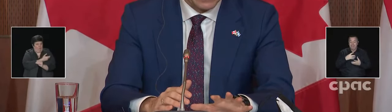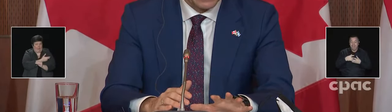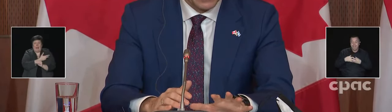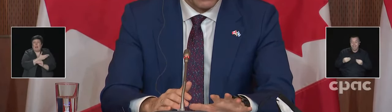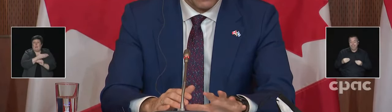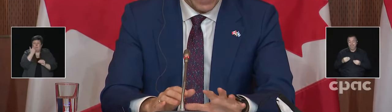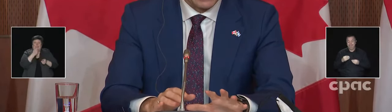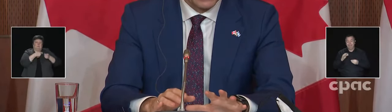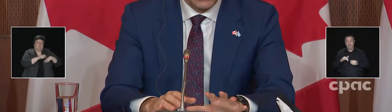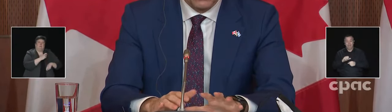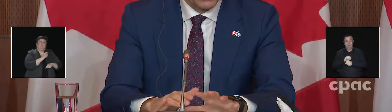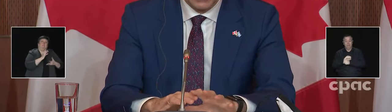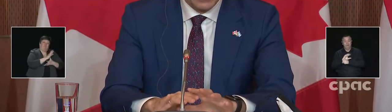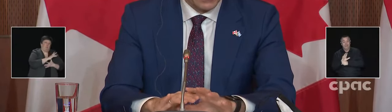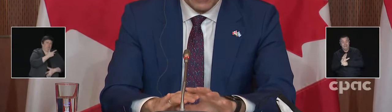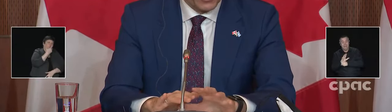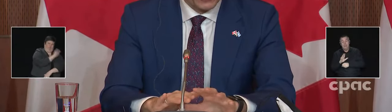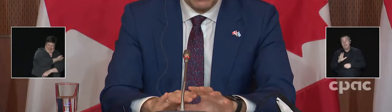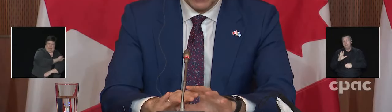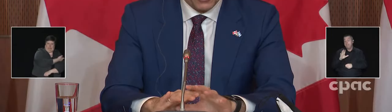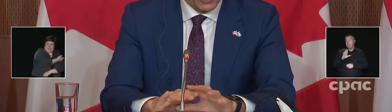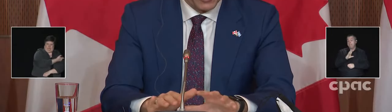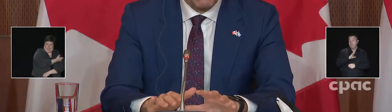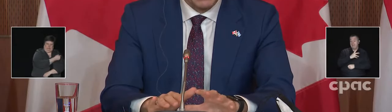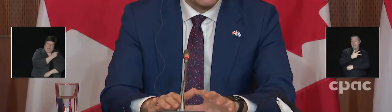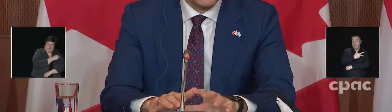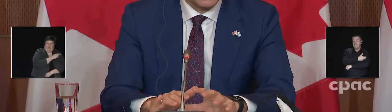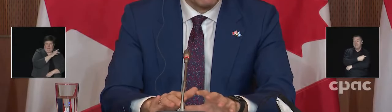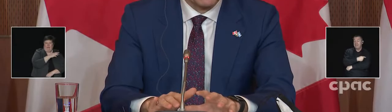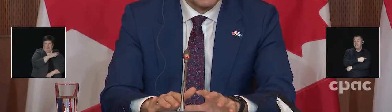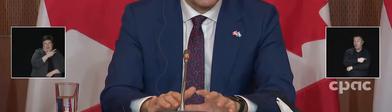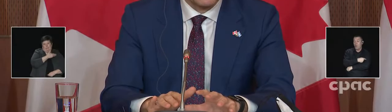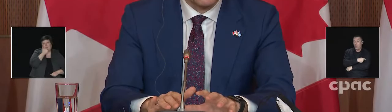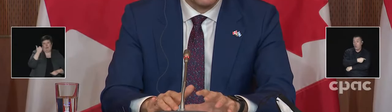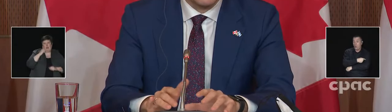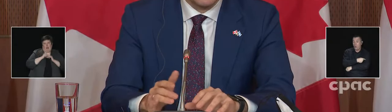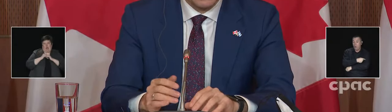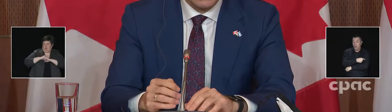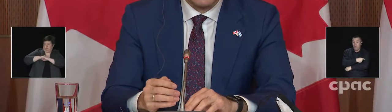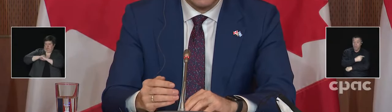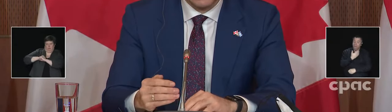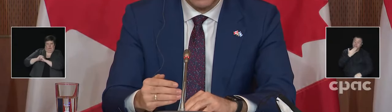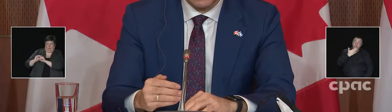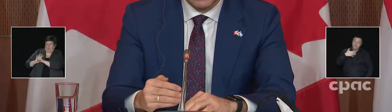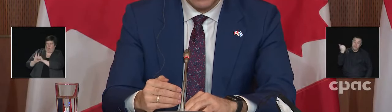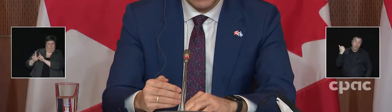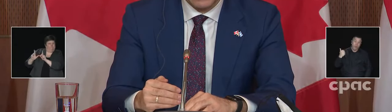be vaccinated. Vaccination is going to be a lot better at protecting you